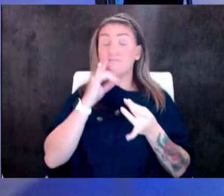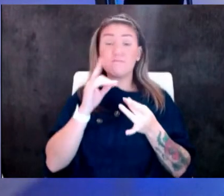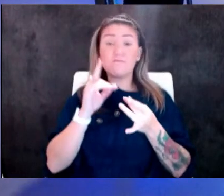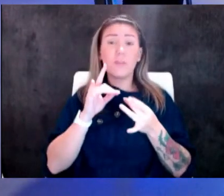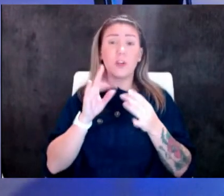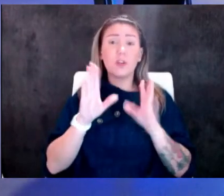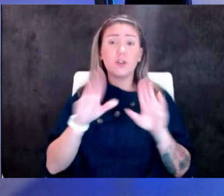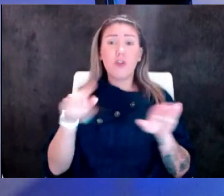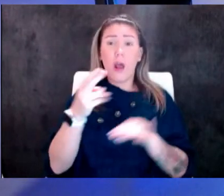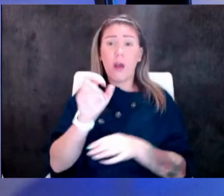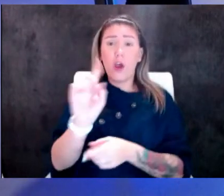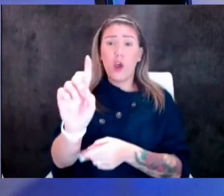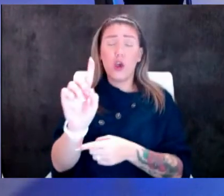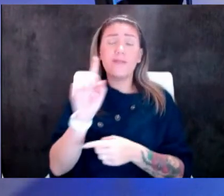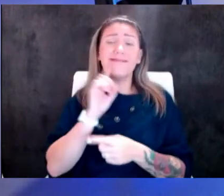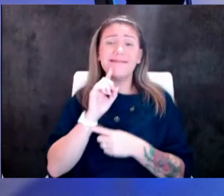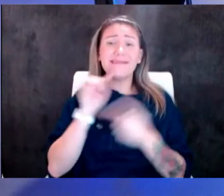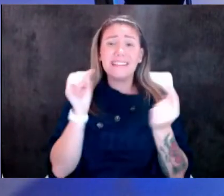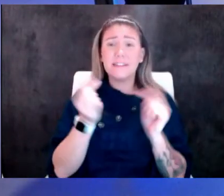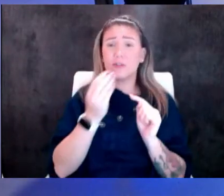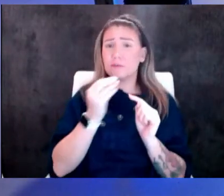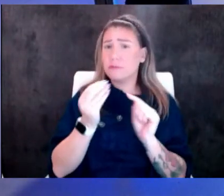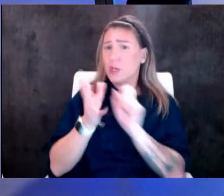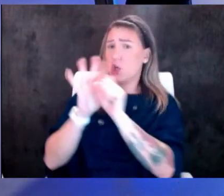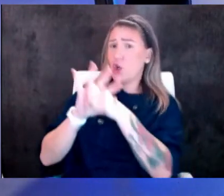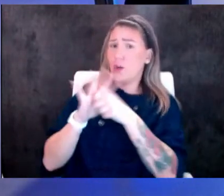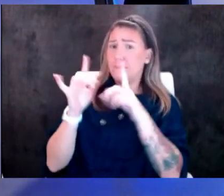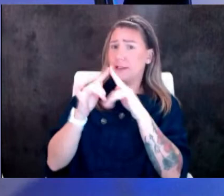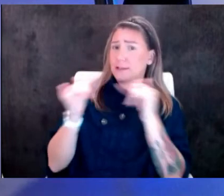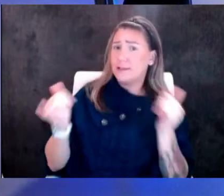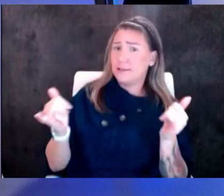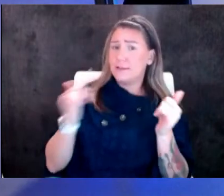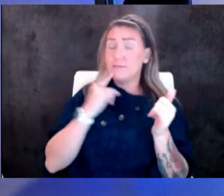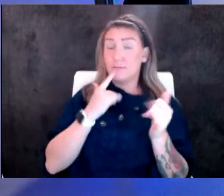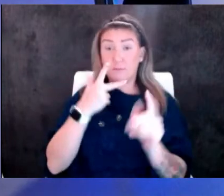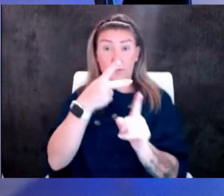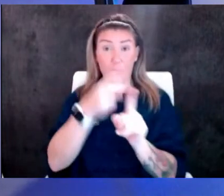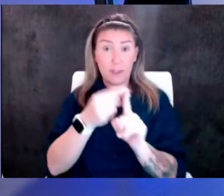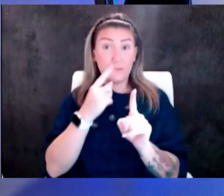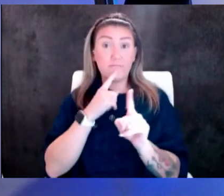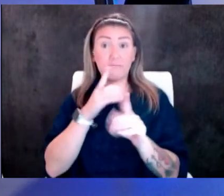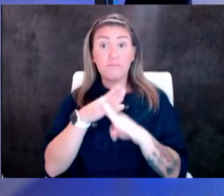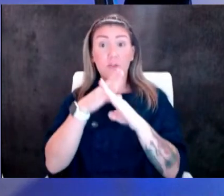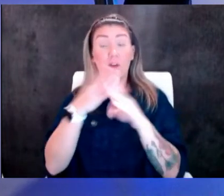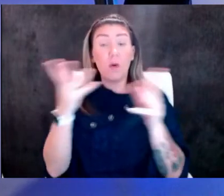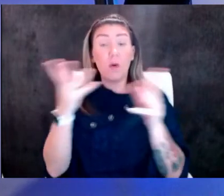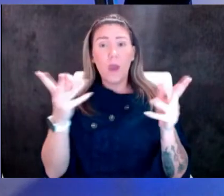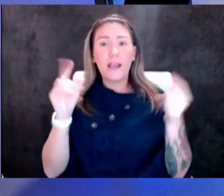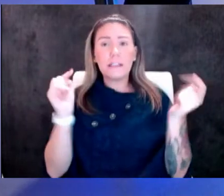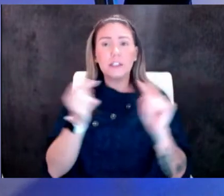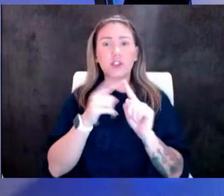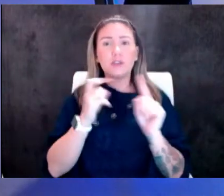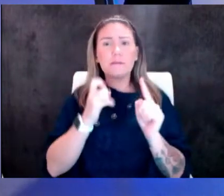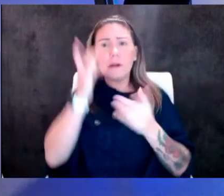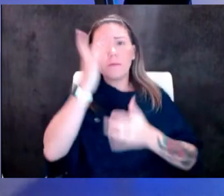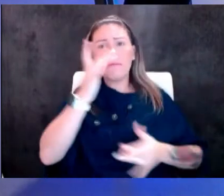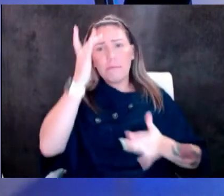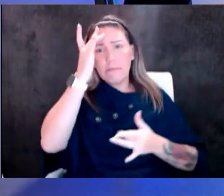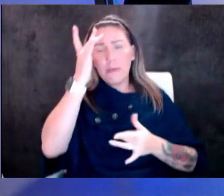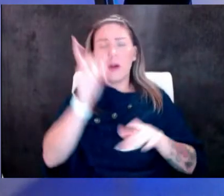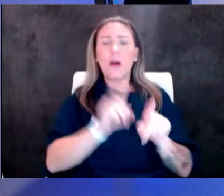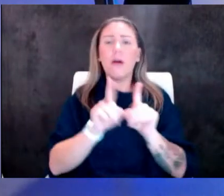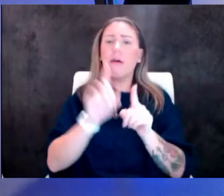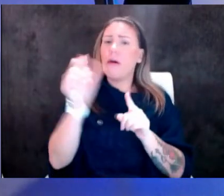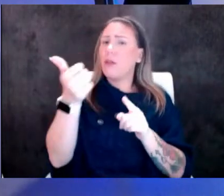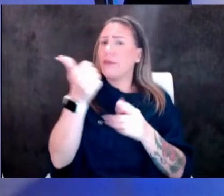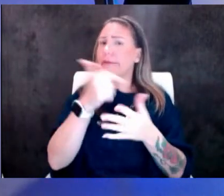then COVID at the same time, because in many ways vaccination is preventing injury from a disease, but there are all these other things. Now, Steve, what do you say